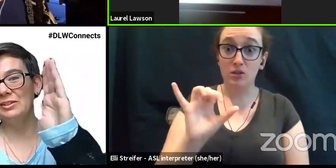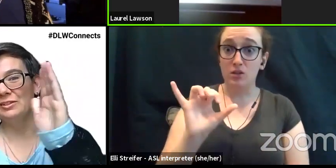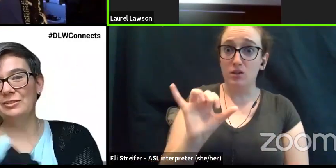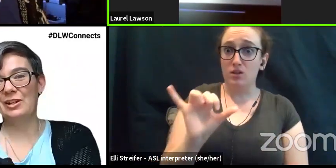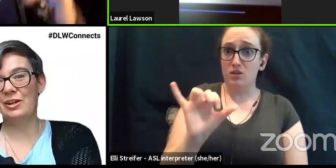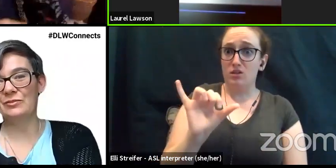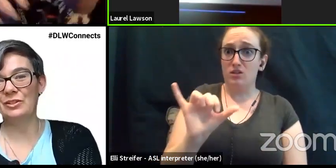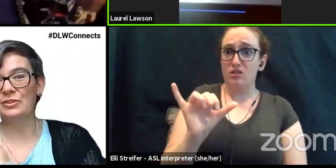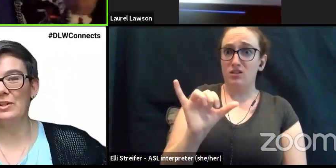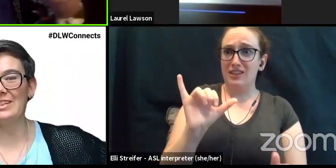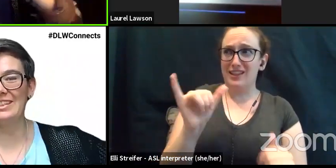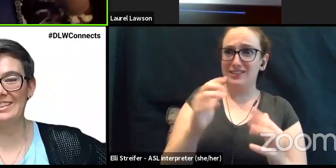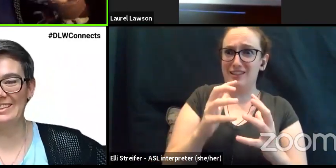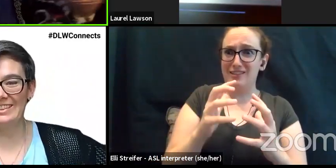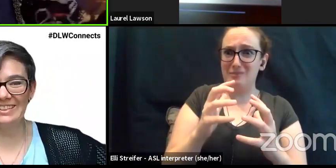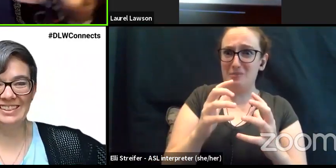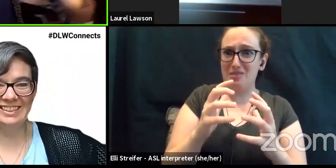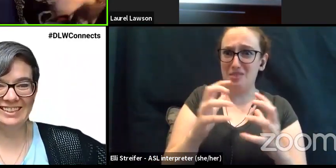Make a little card. Like,